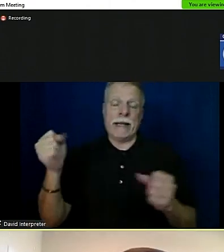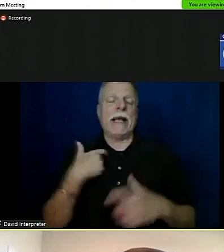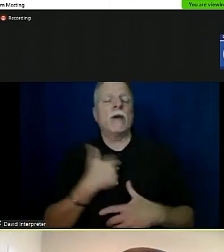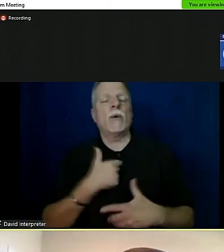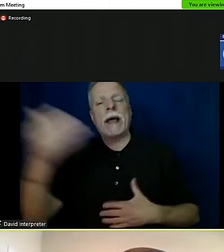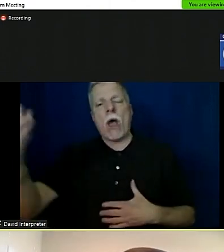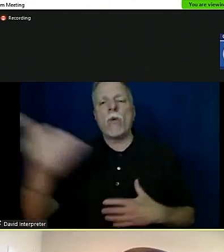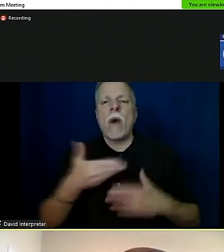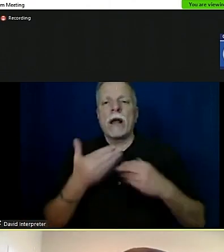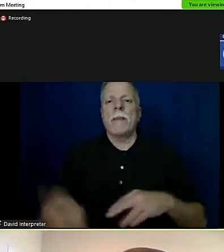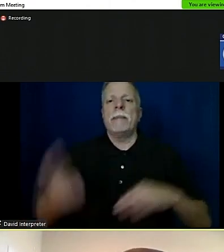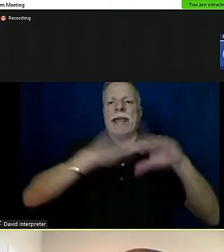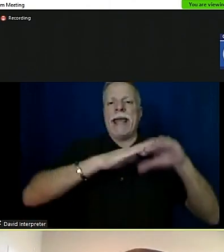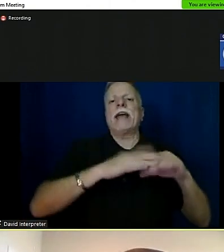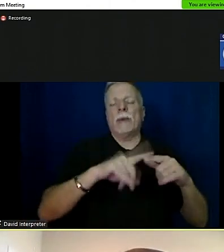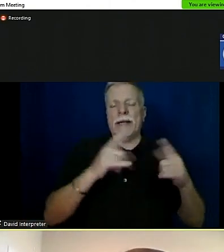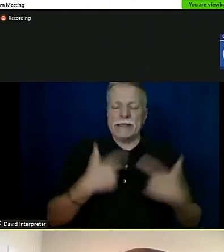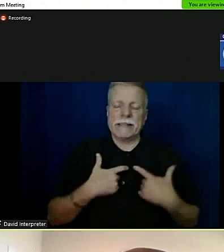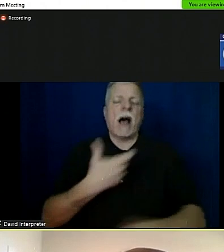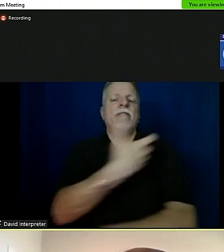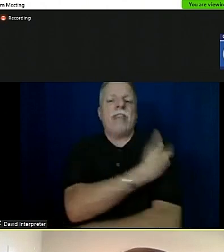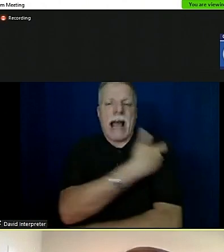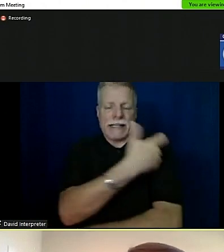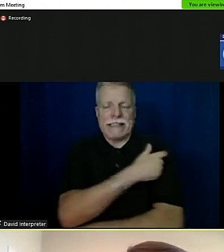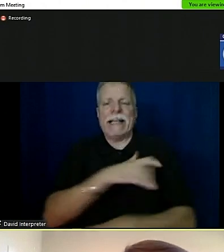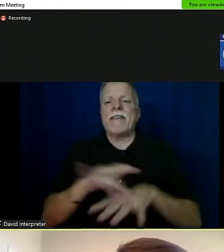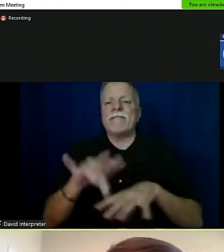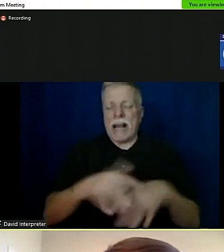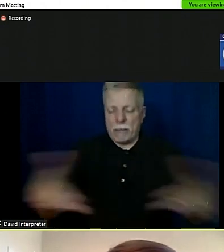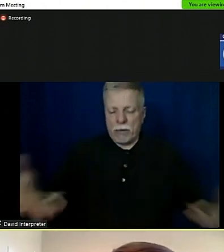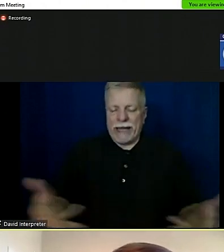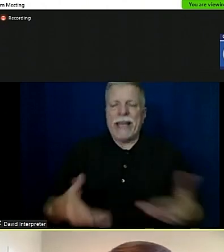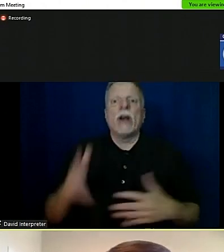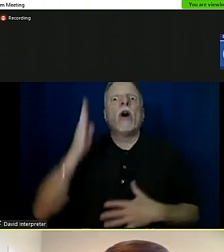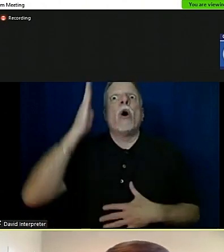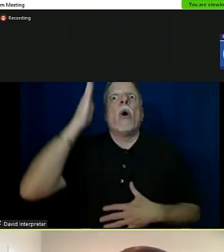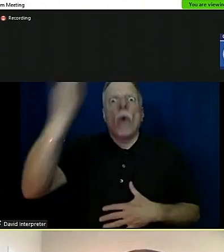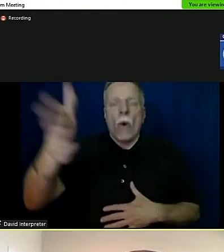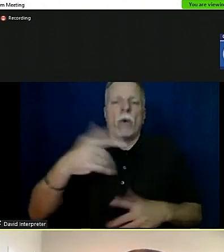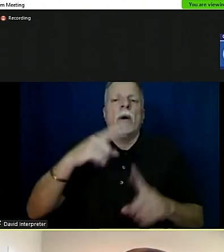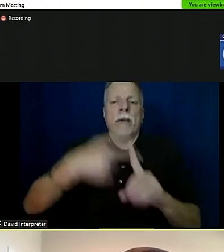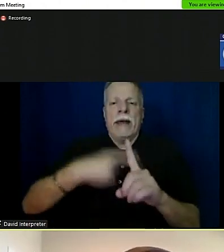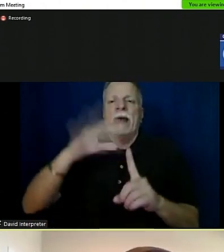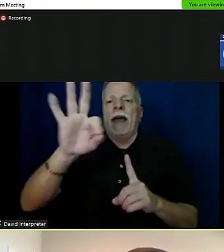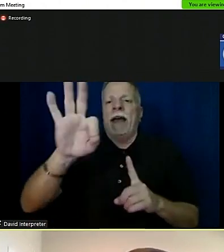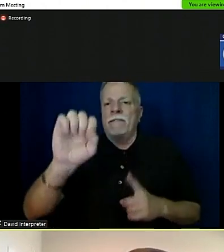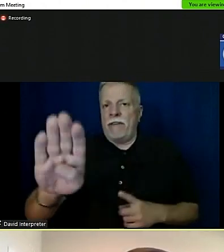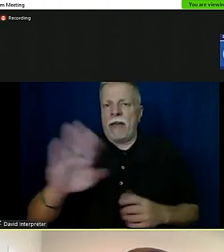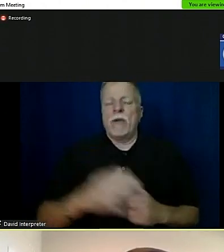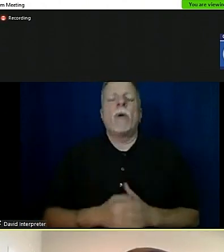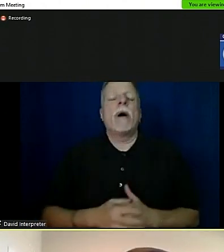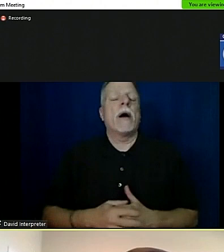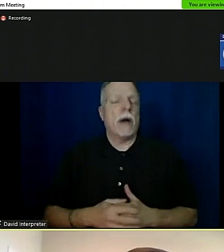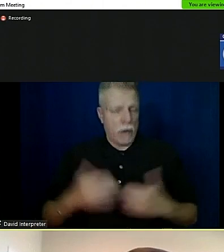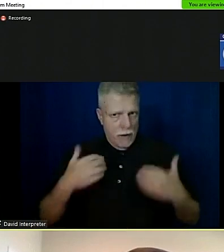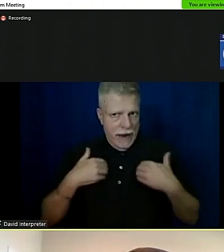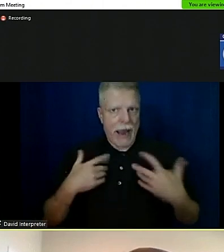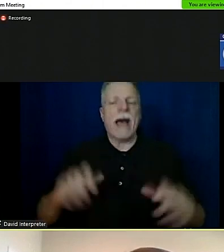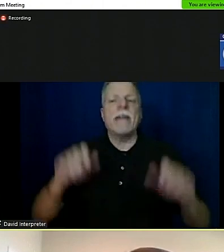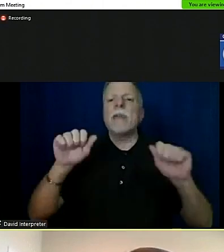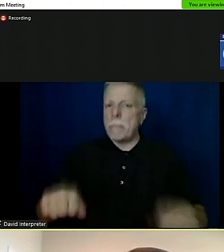of vaccine and the availability of vaccine here in February. We certainly have the capacity in the state, both between